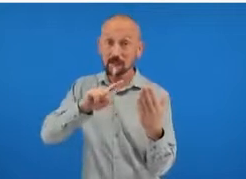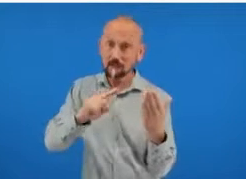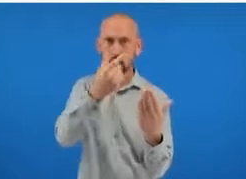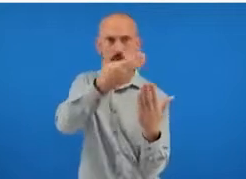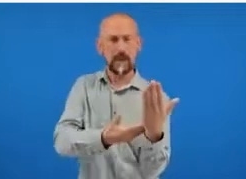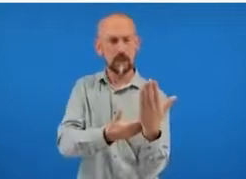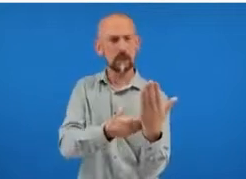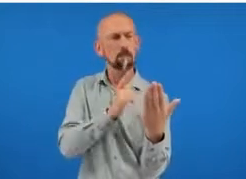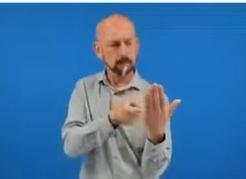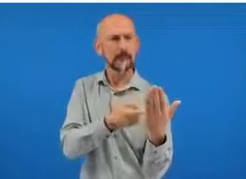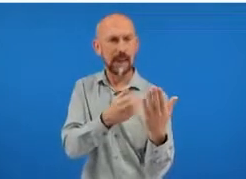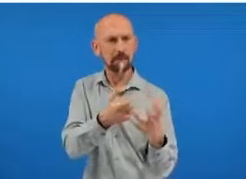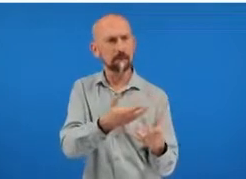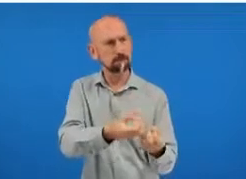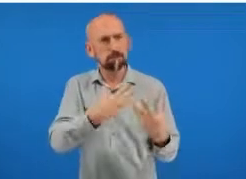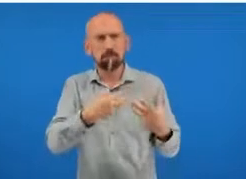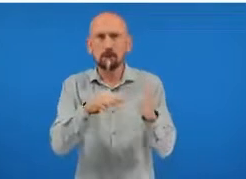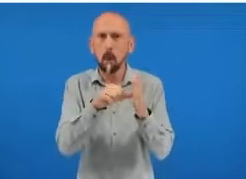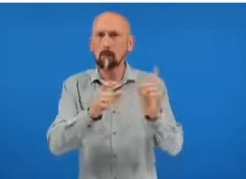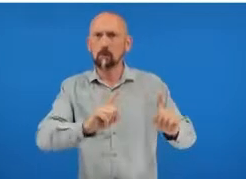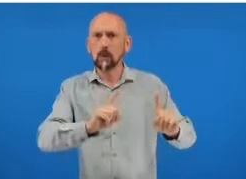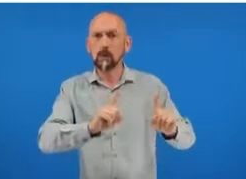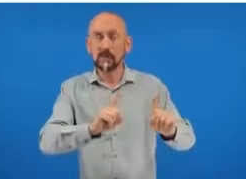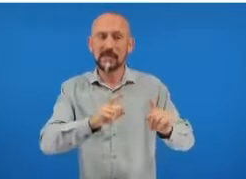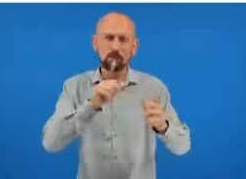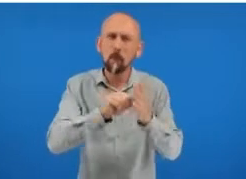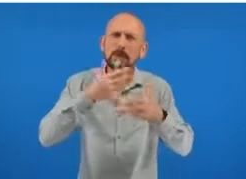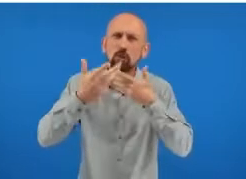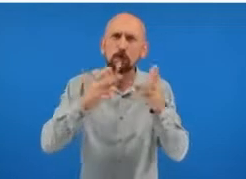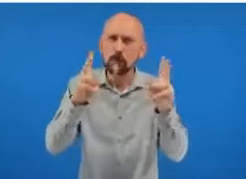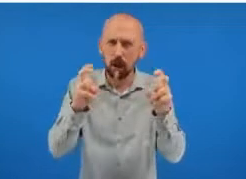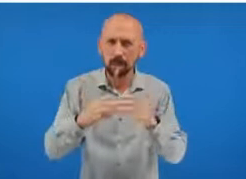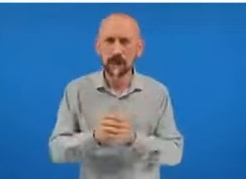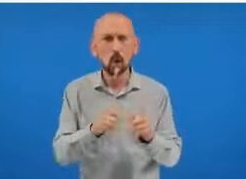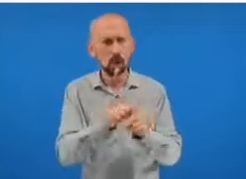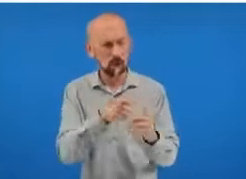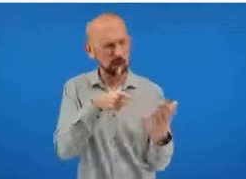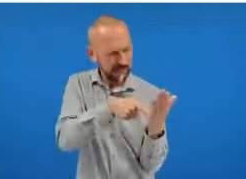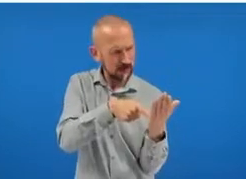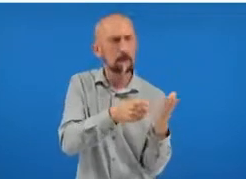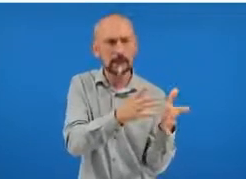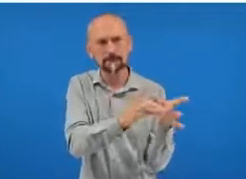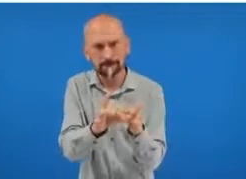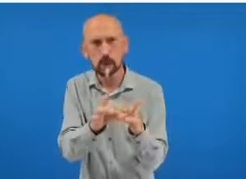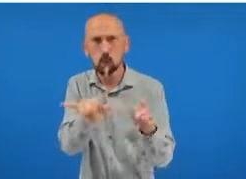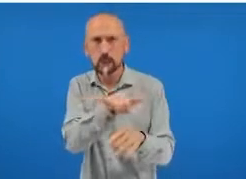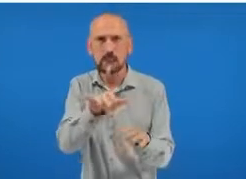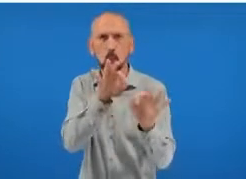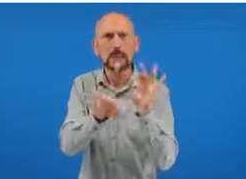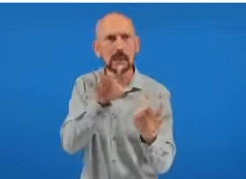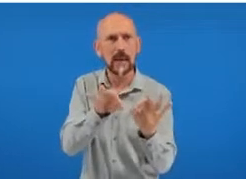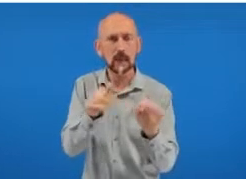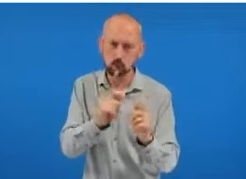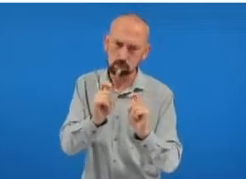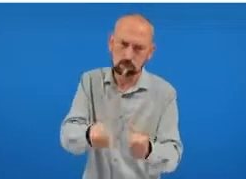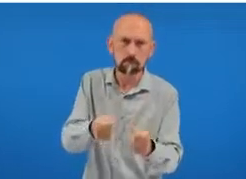problem descriptor. This also tells us which corresponding questionnaire needs to be given. We can see clearly where there's a gap in